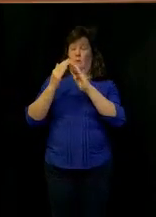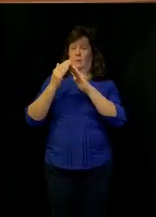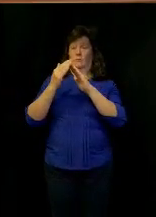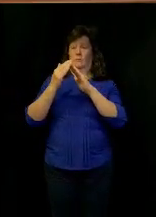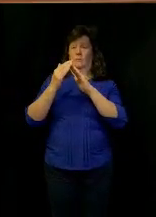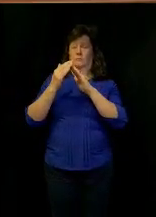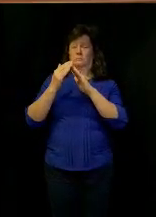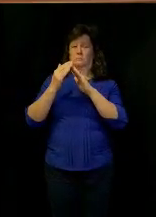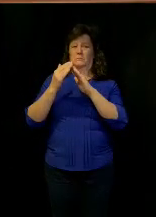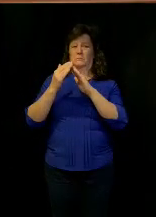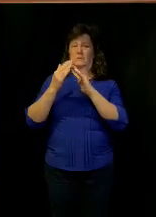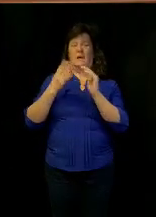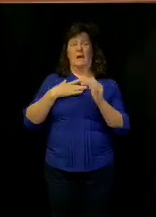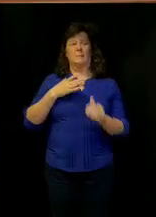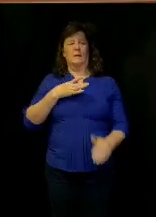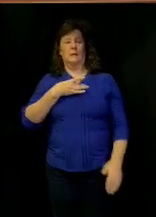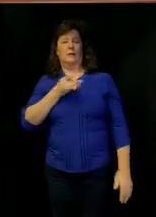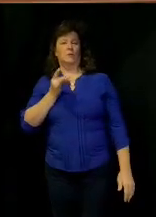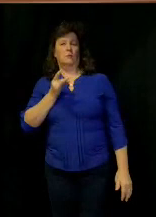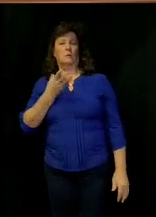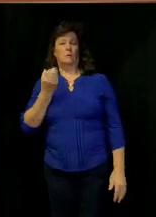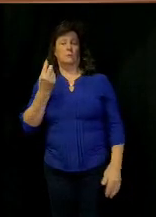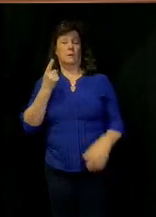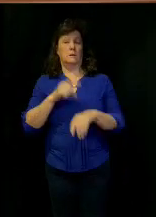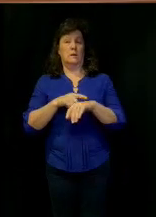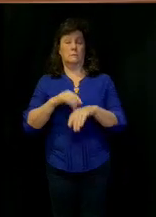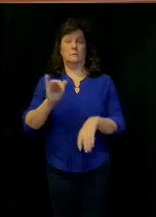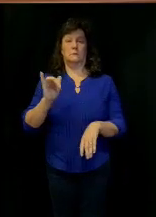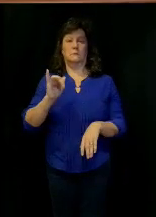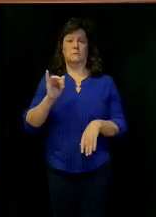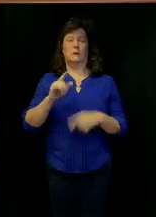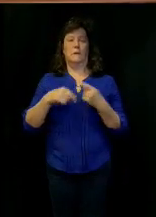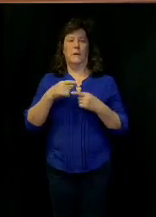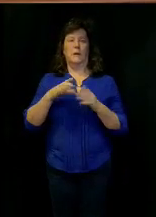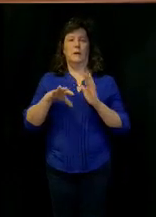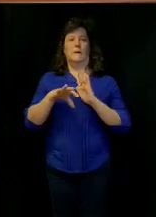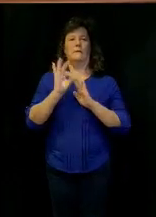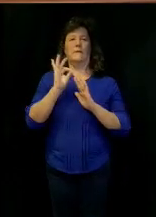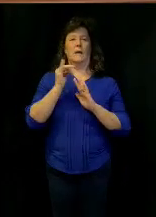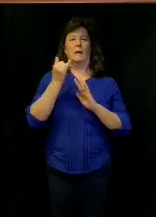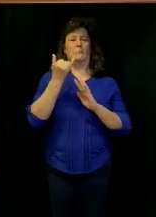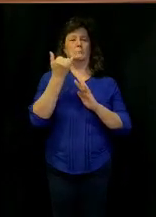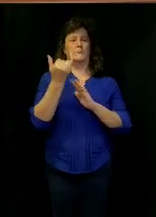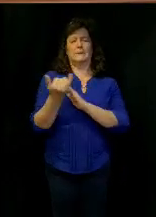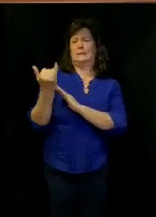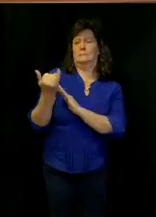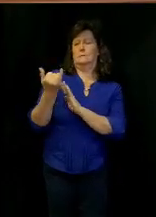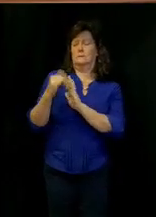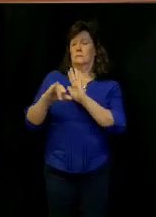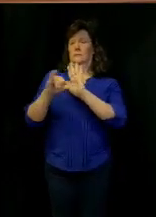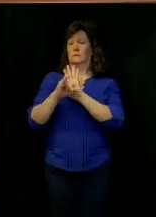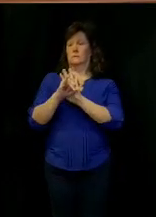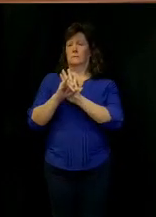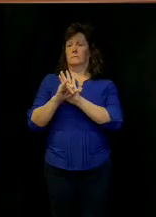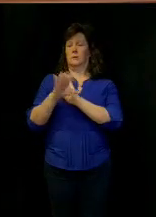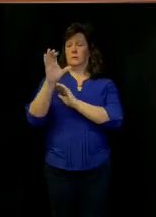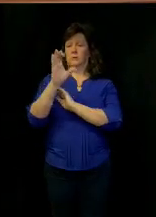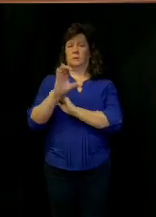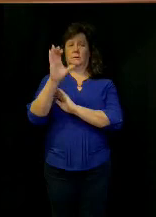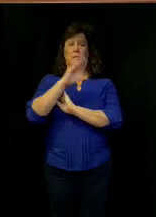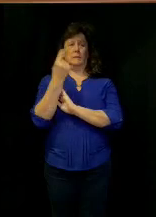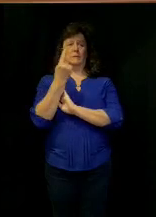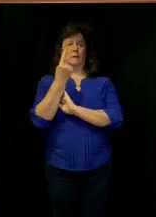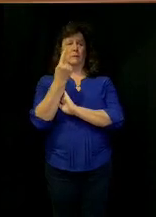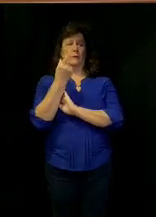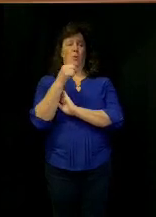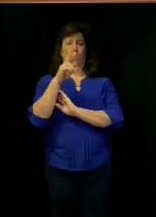I would say that I'm very interested at times, right, about discovering our individual identity. It seems like everyone's searching for something or